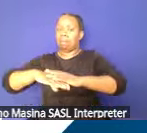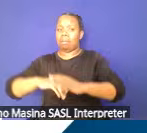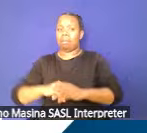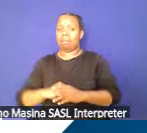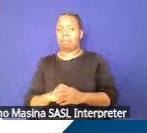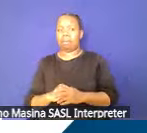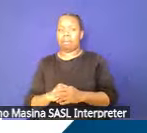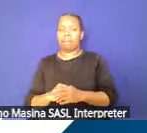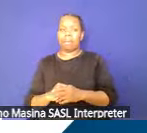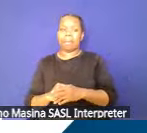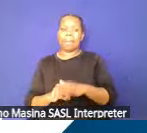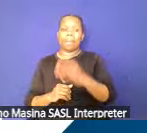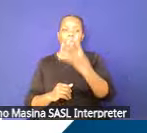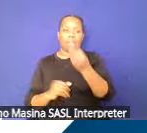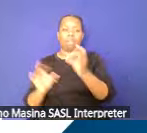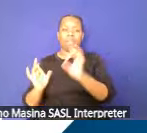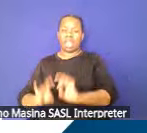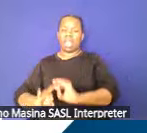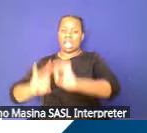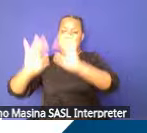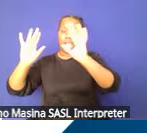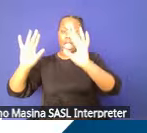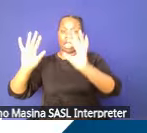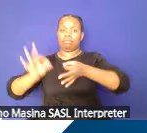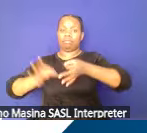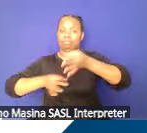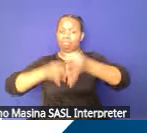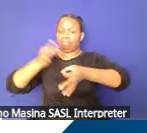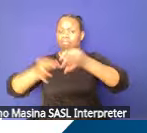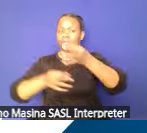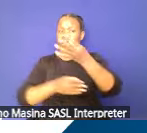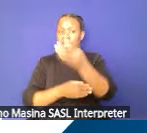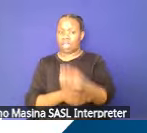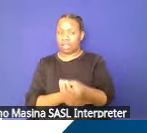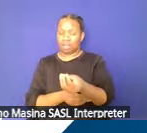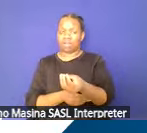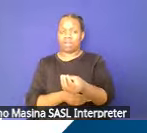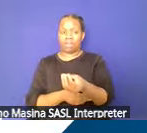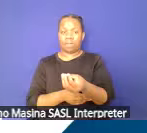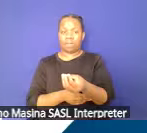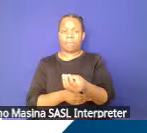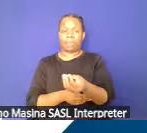So there is that clear distinction. The distinction,